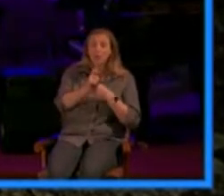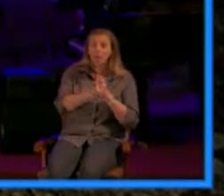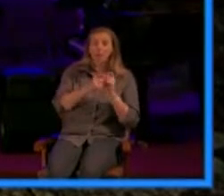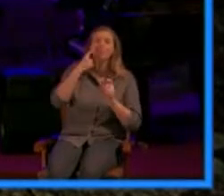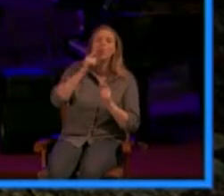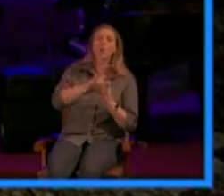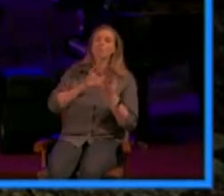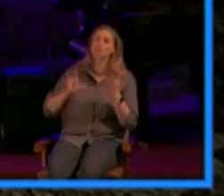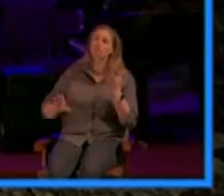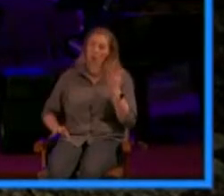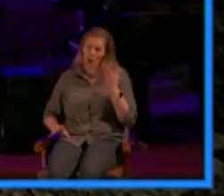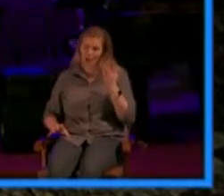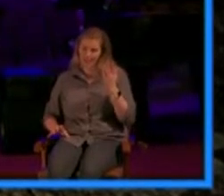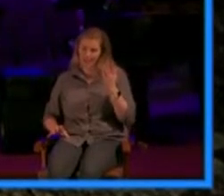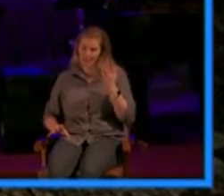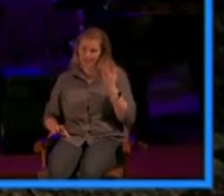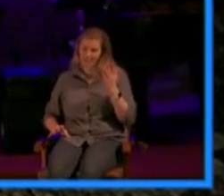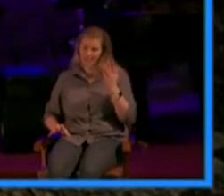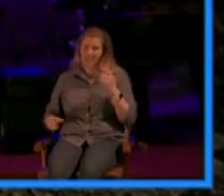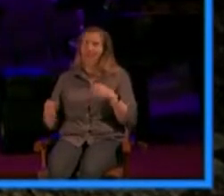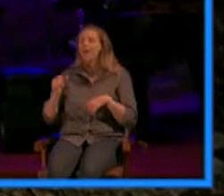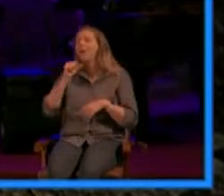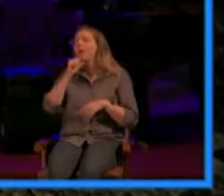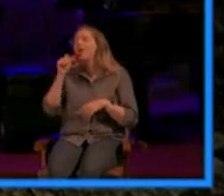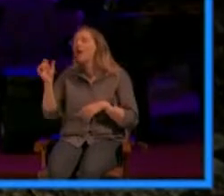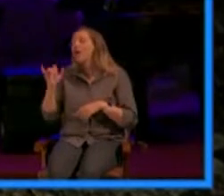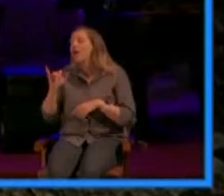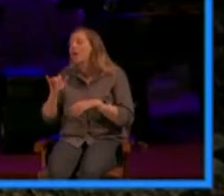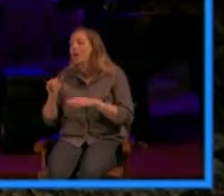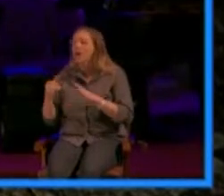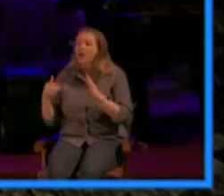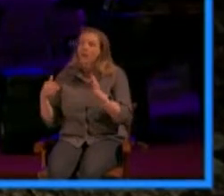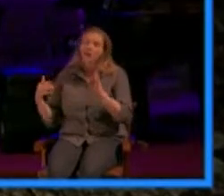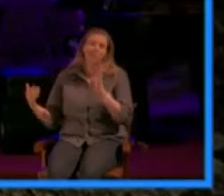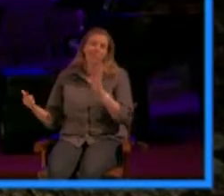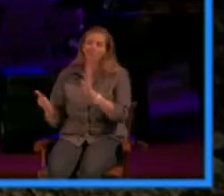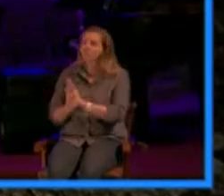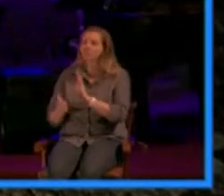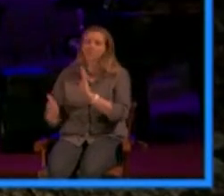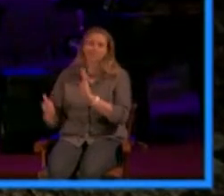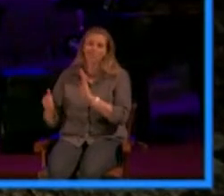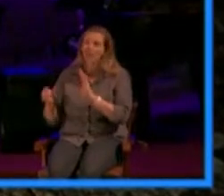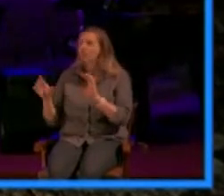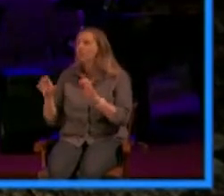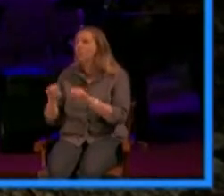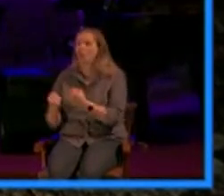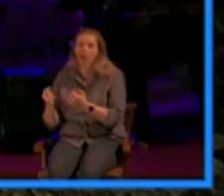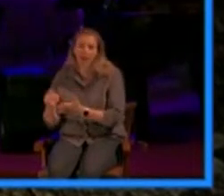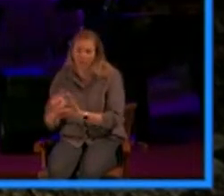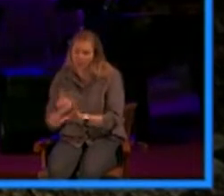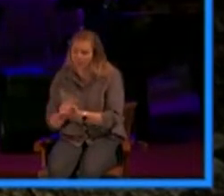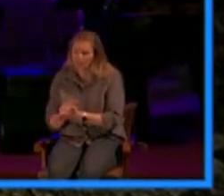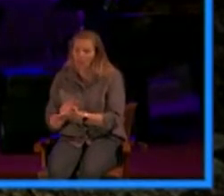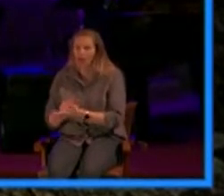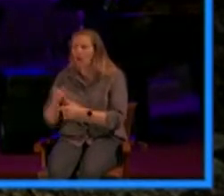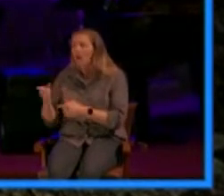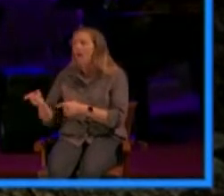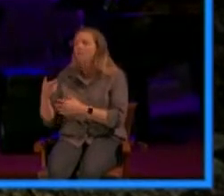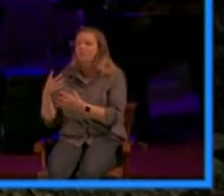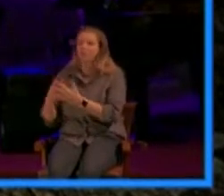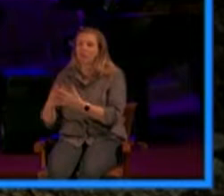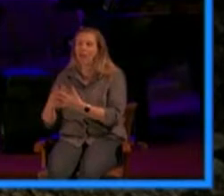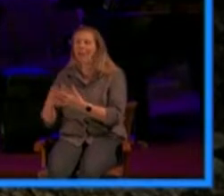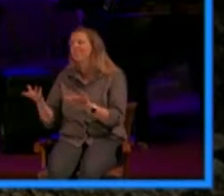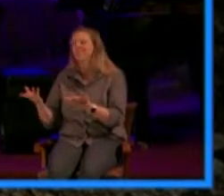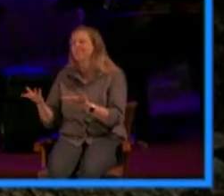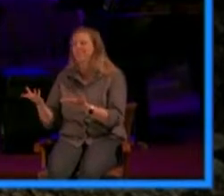interesting. Or as a meddler. No, I won't even chase that rabbit, but there it is. He said, yet if anyone suffers as